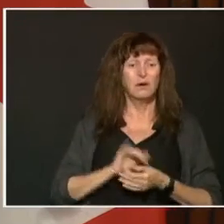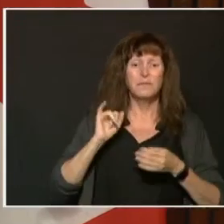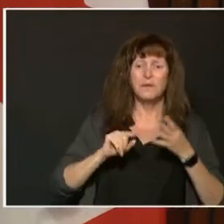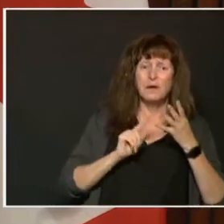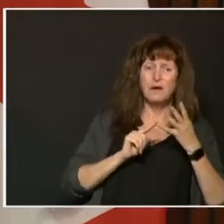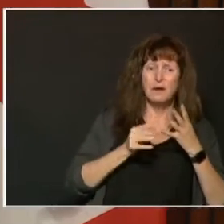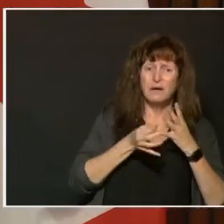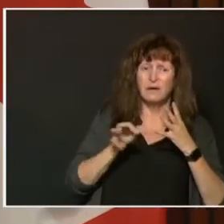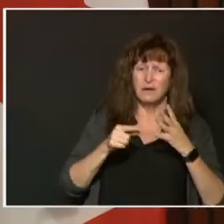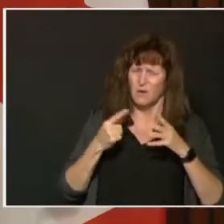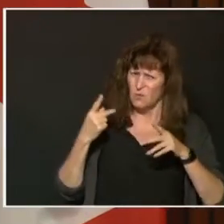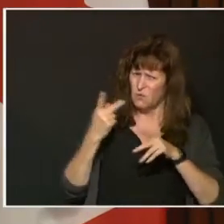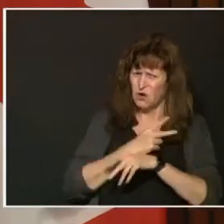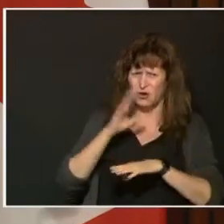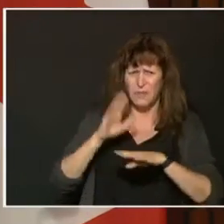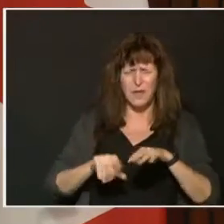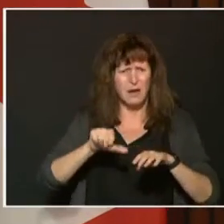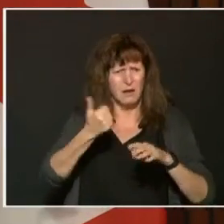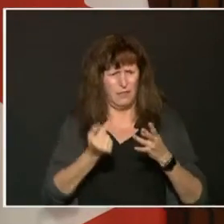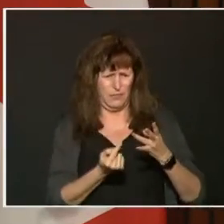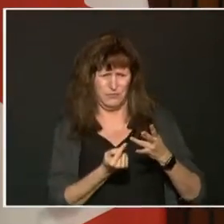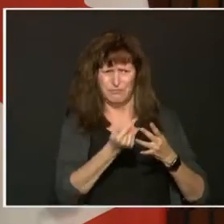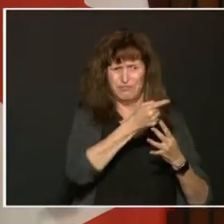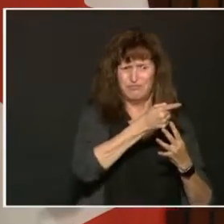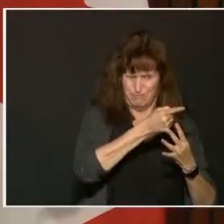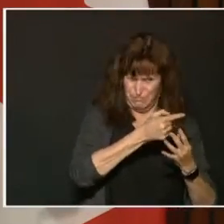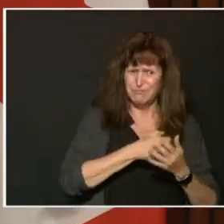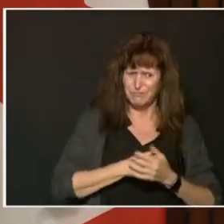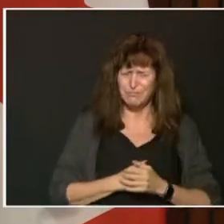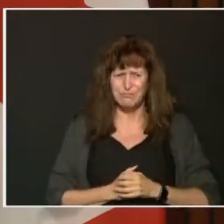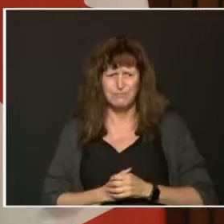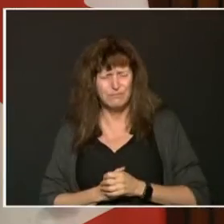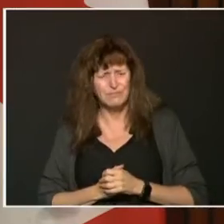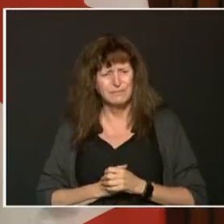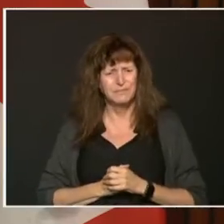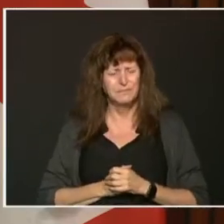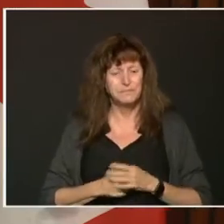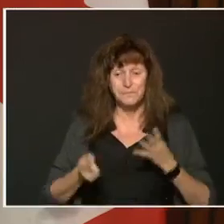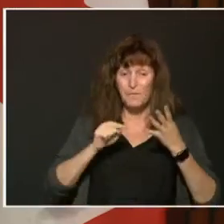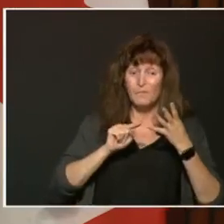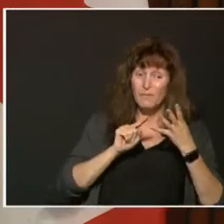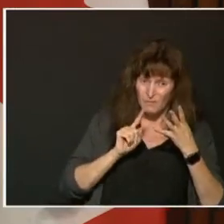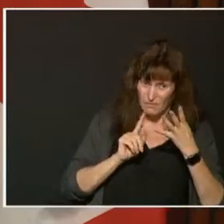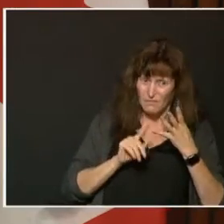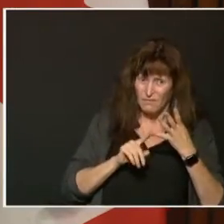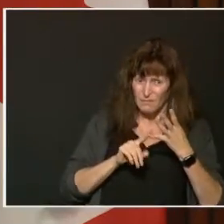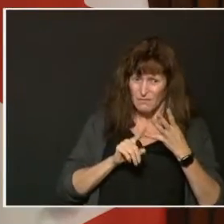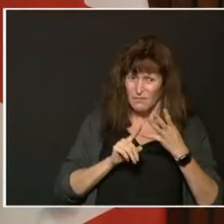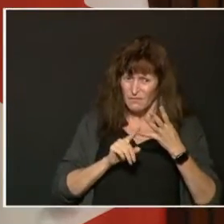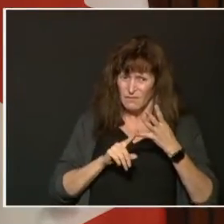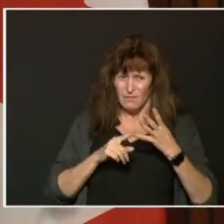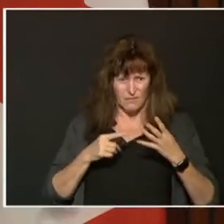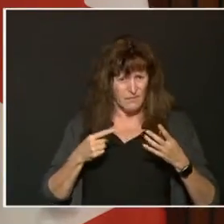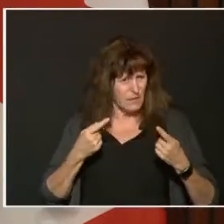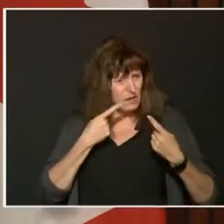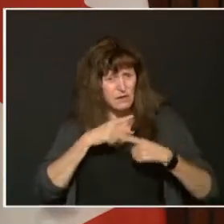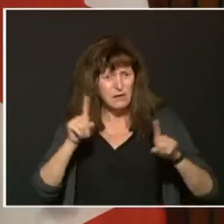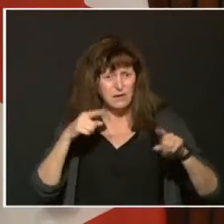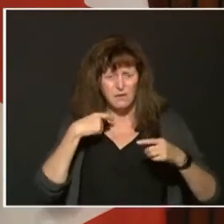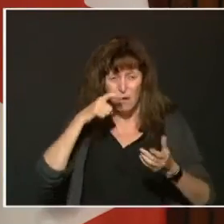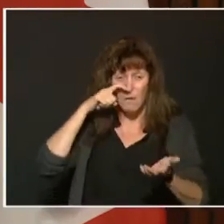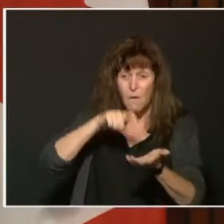COVID-19. In fact, since it was declared a variant of concern, we've had over 20 outbreaks where Delta was the dominant